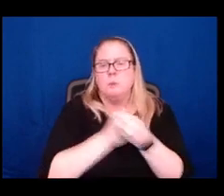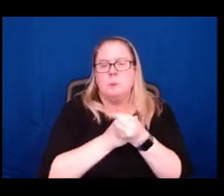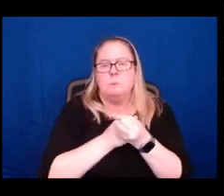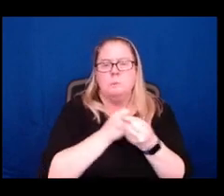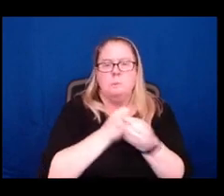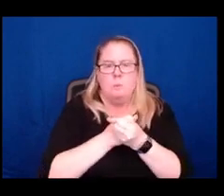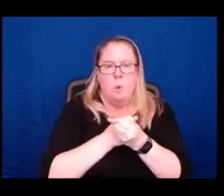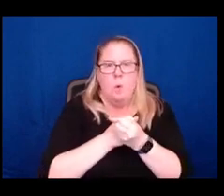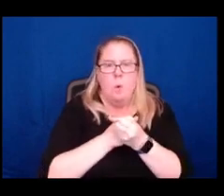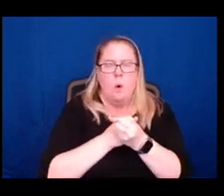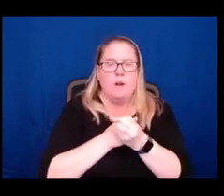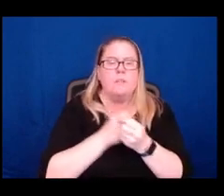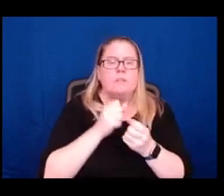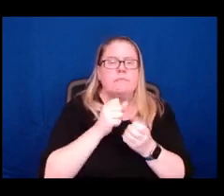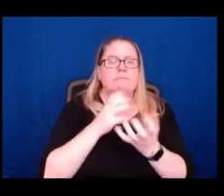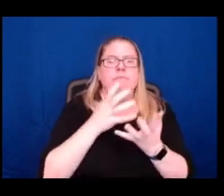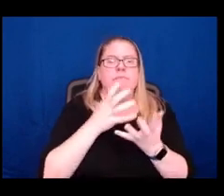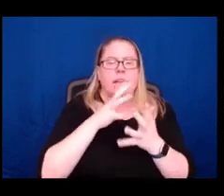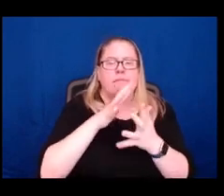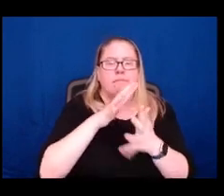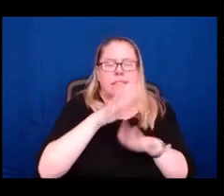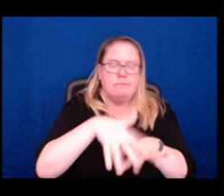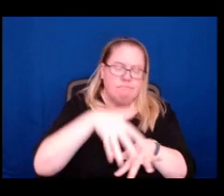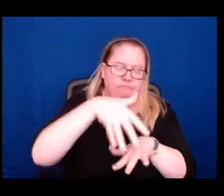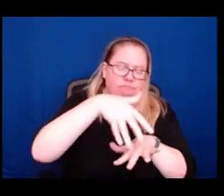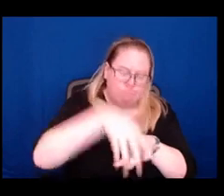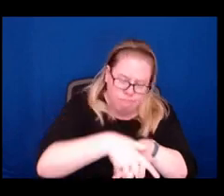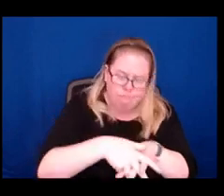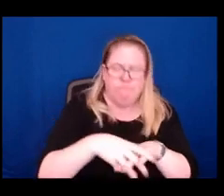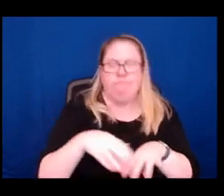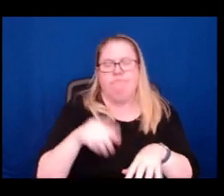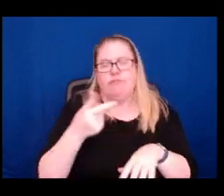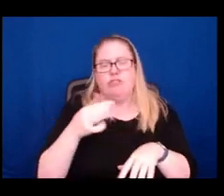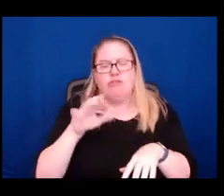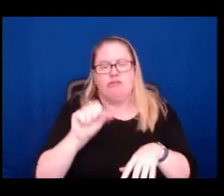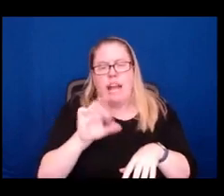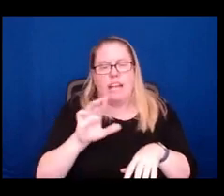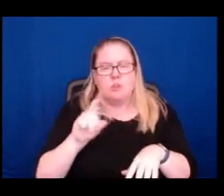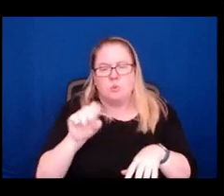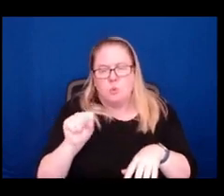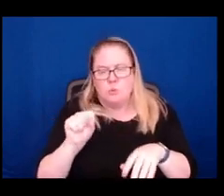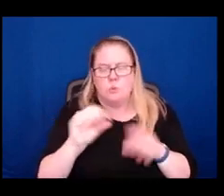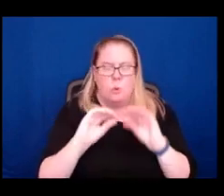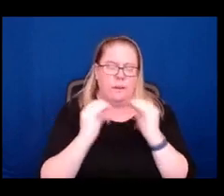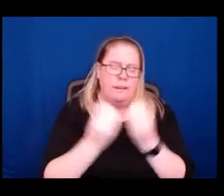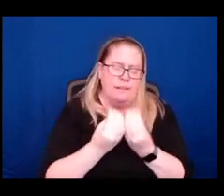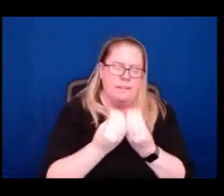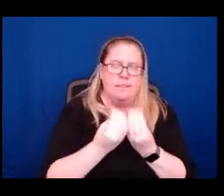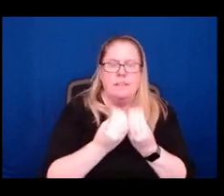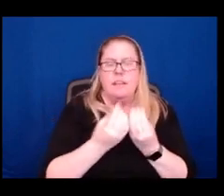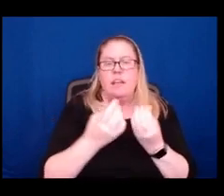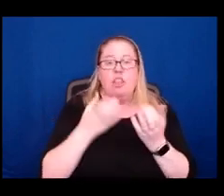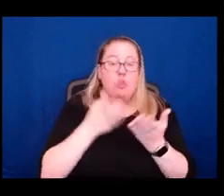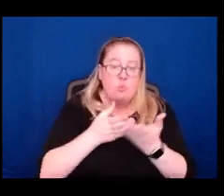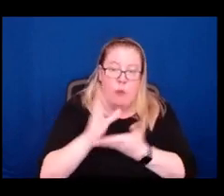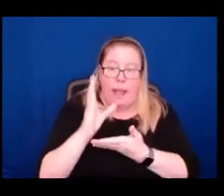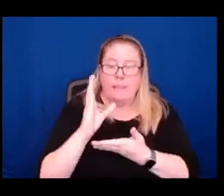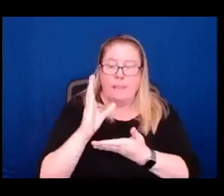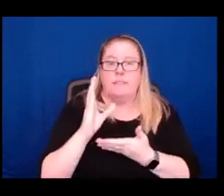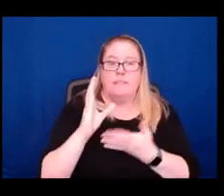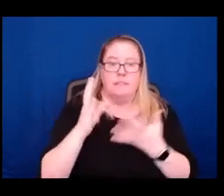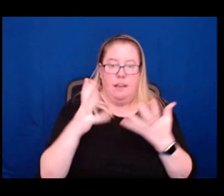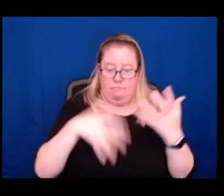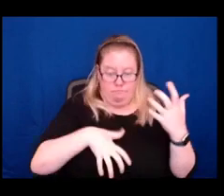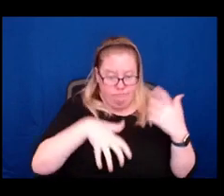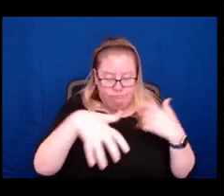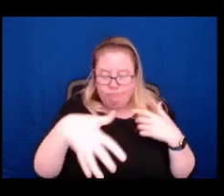support grassroots organizations, specifically around reproductive justice, reproductive health, reproductive rights.